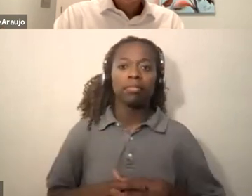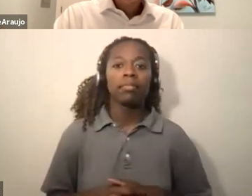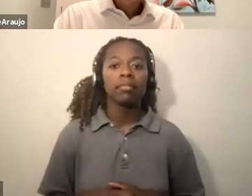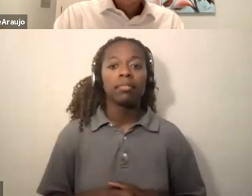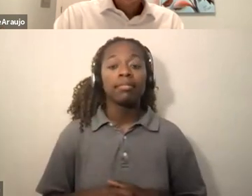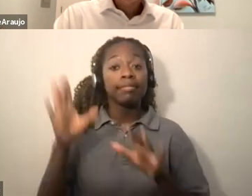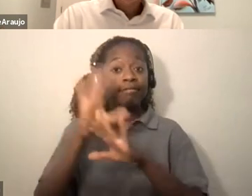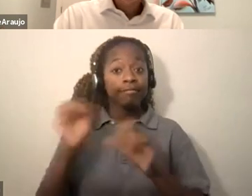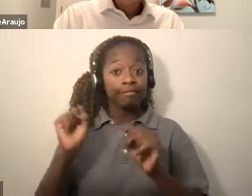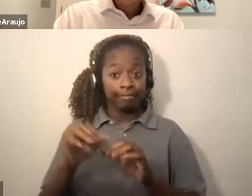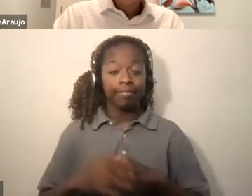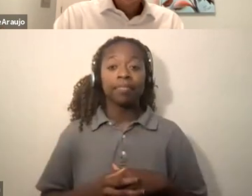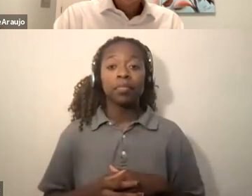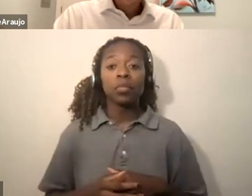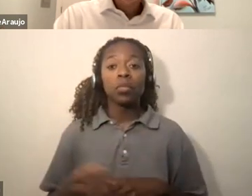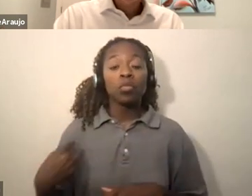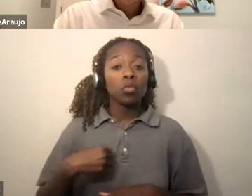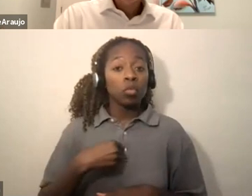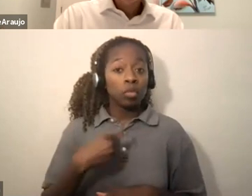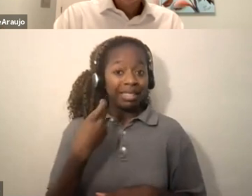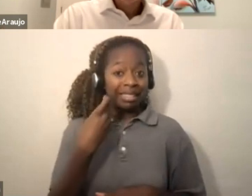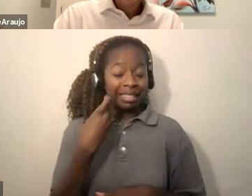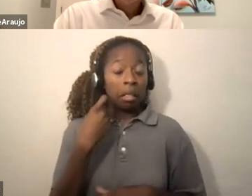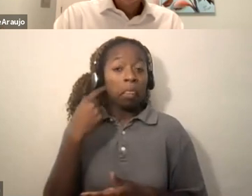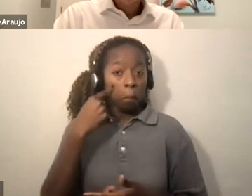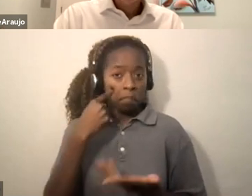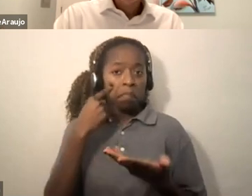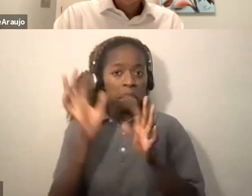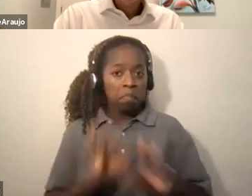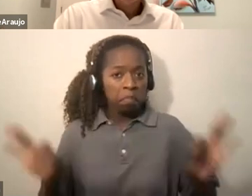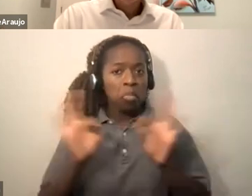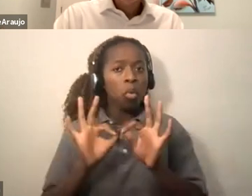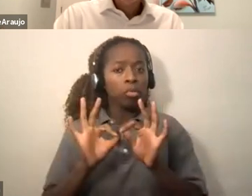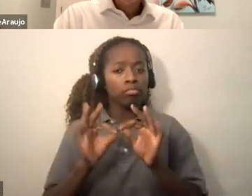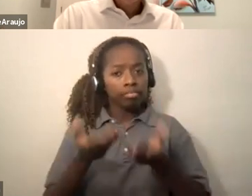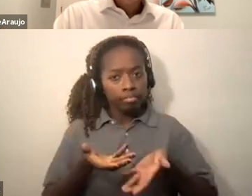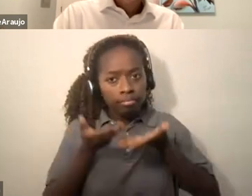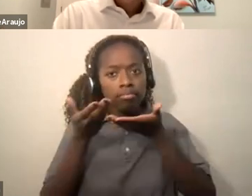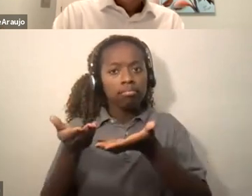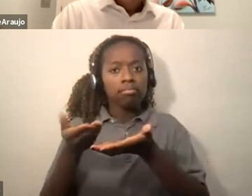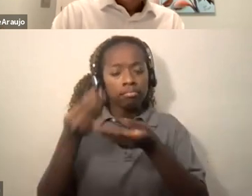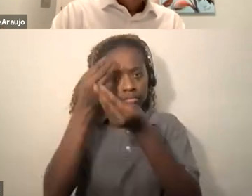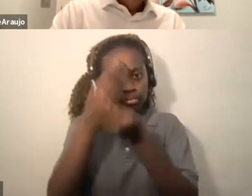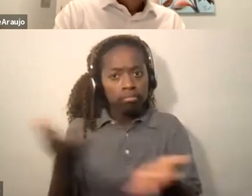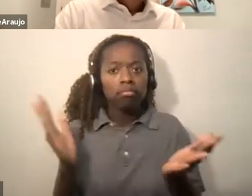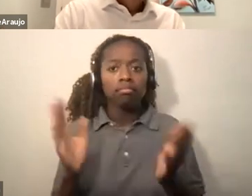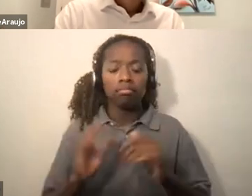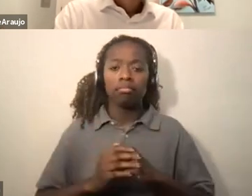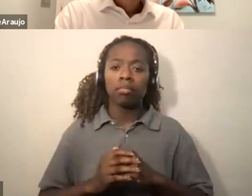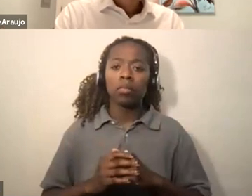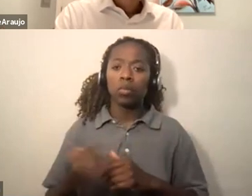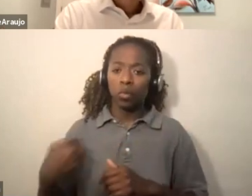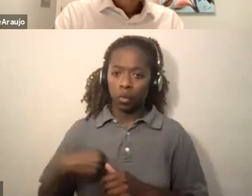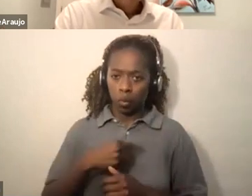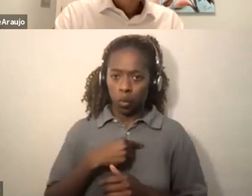thank you madam chair we just thought it prudent to bring it forward to school committee you know we had followed the